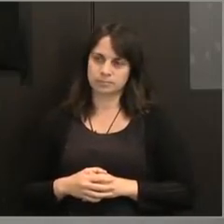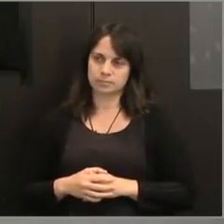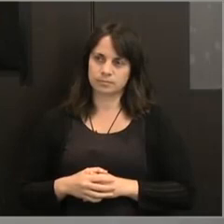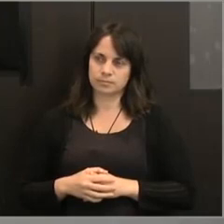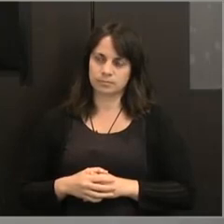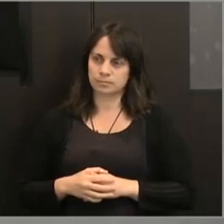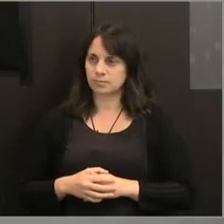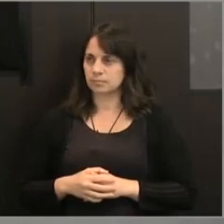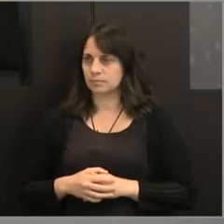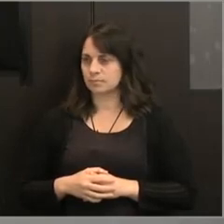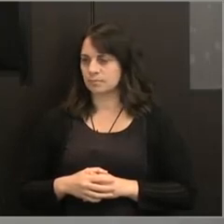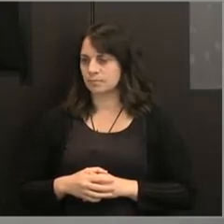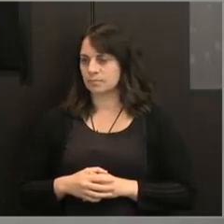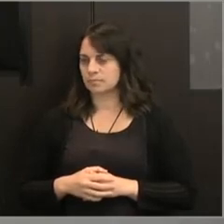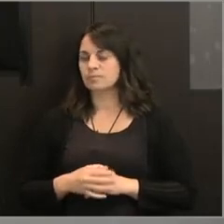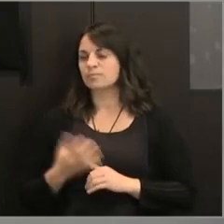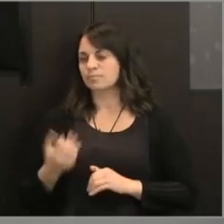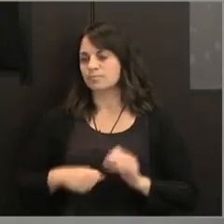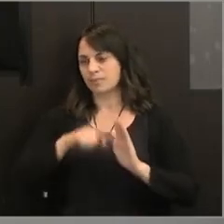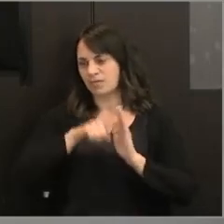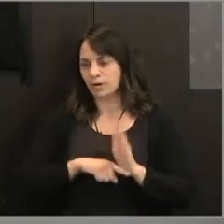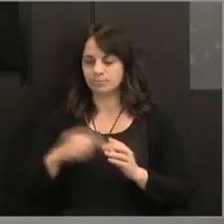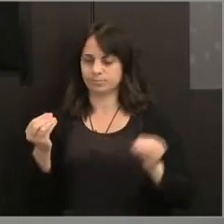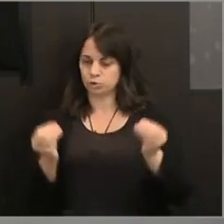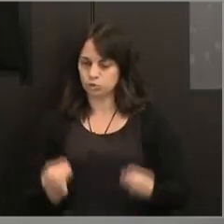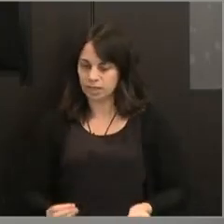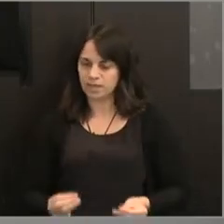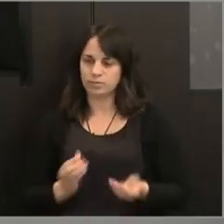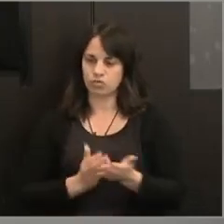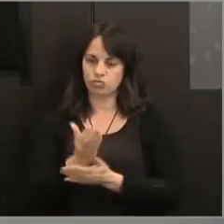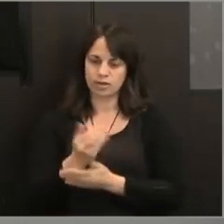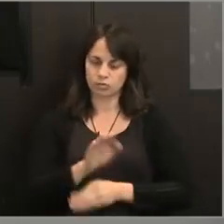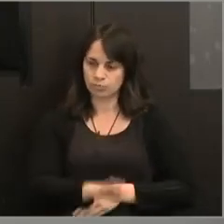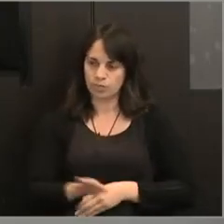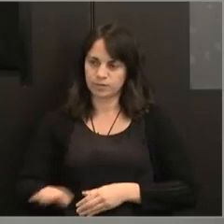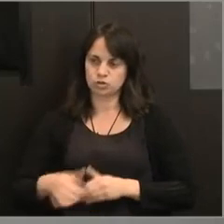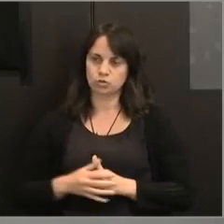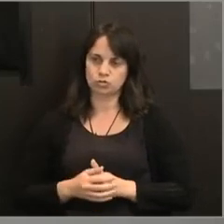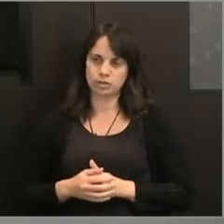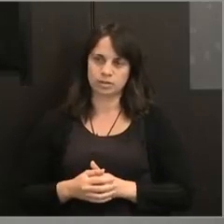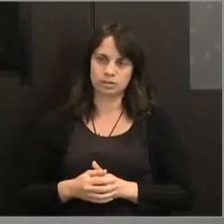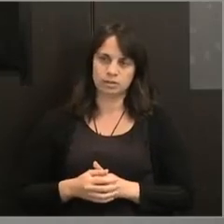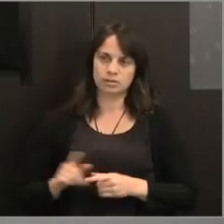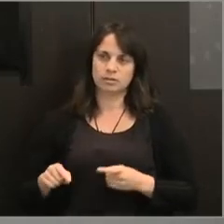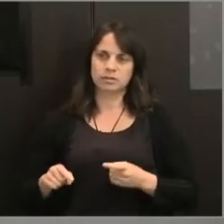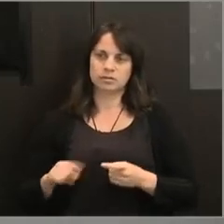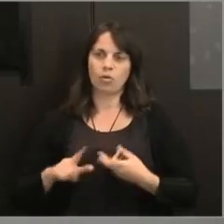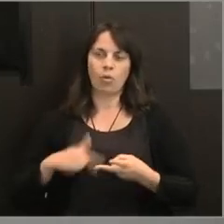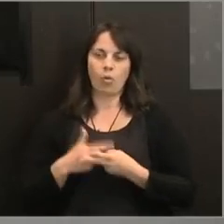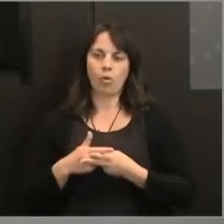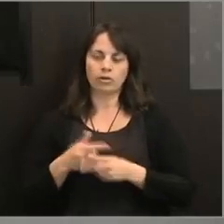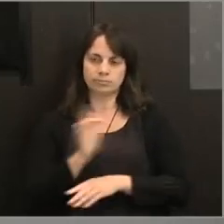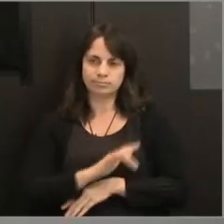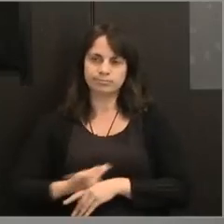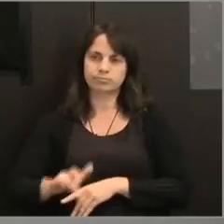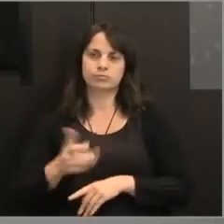Convention on the Rights of the Child, the Convention Against Elimination of Discrimination Against Women, and